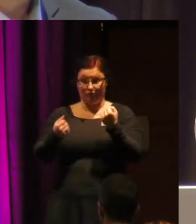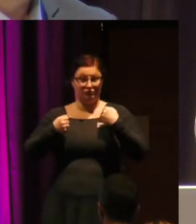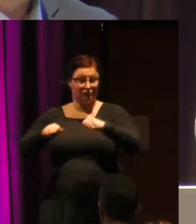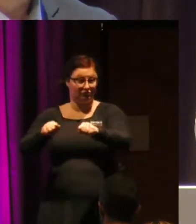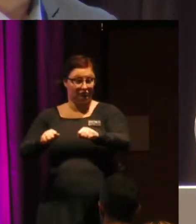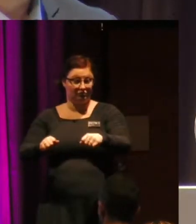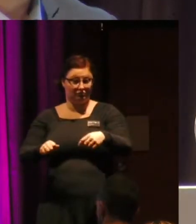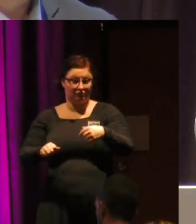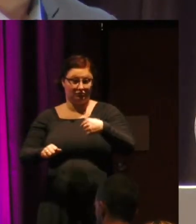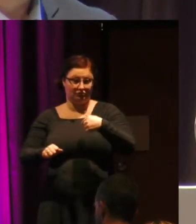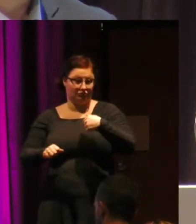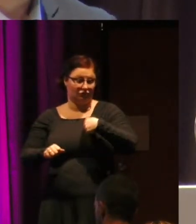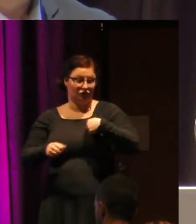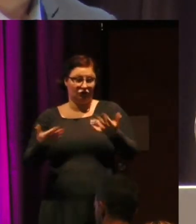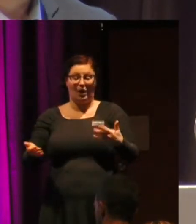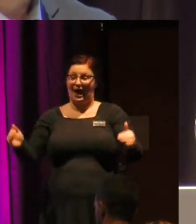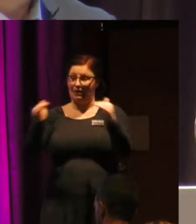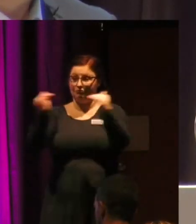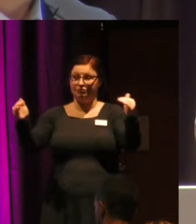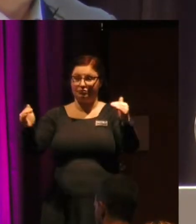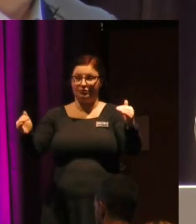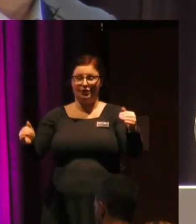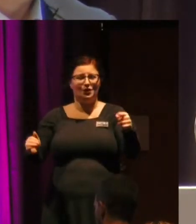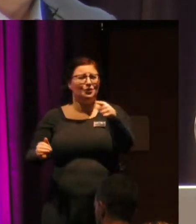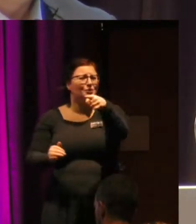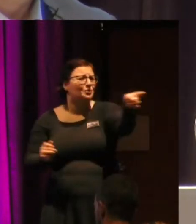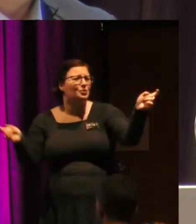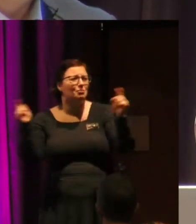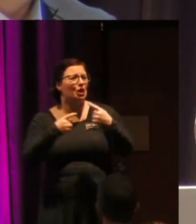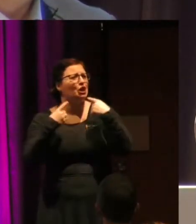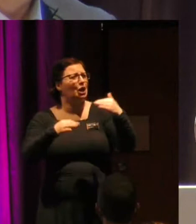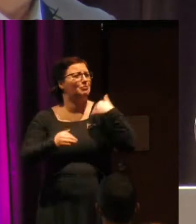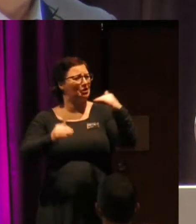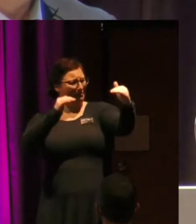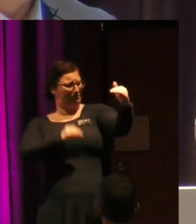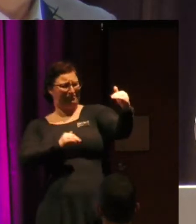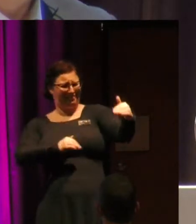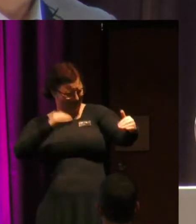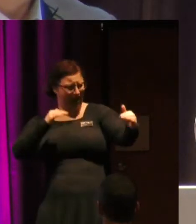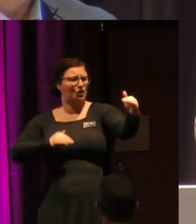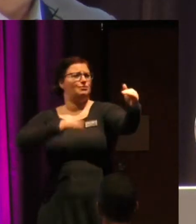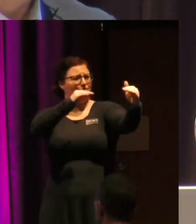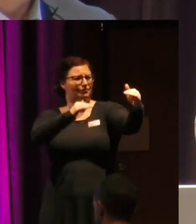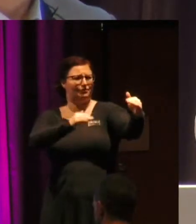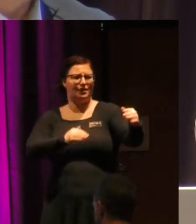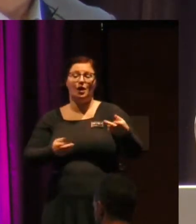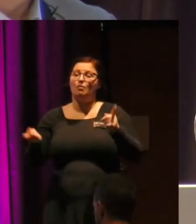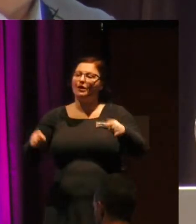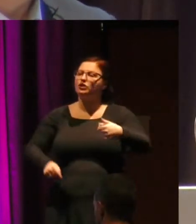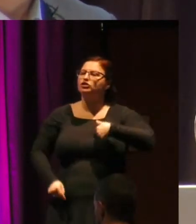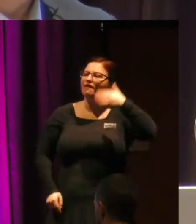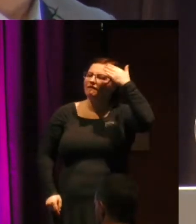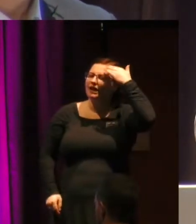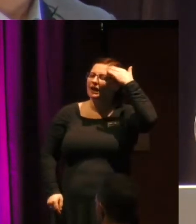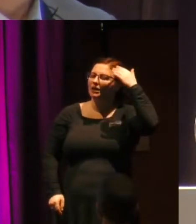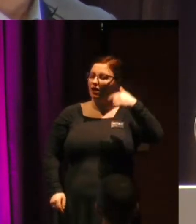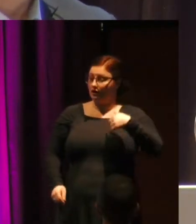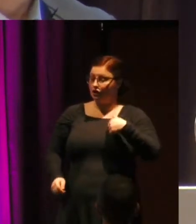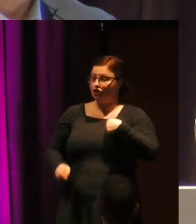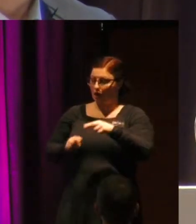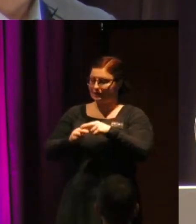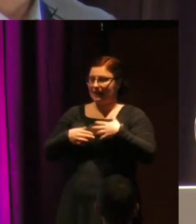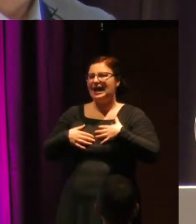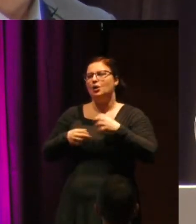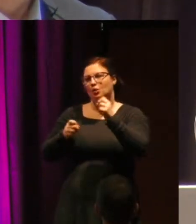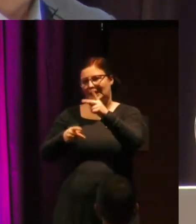I am equal. And nobody else can tell me that I am not. Because as soon as I recognize that I am not equal,